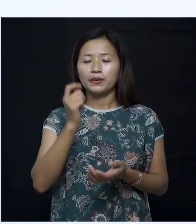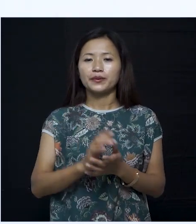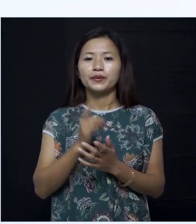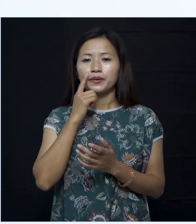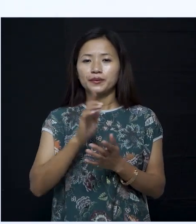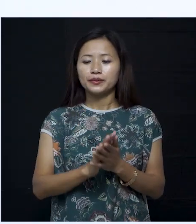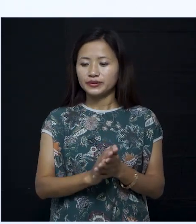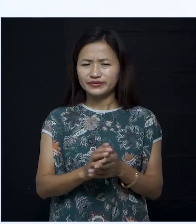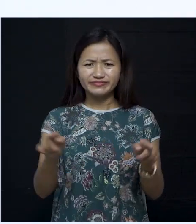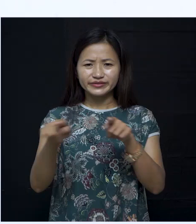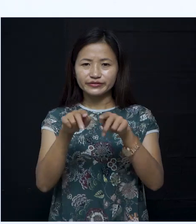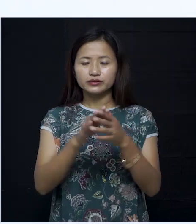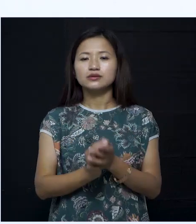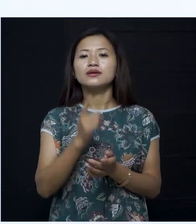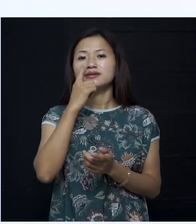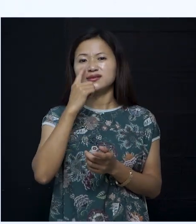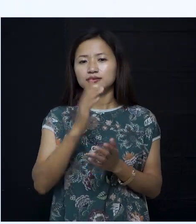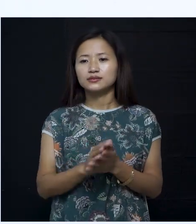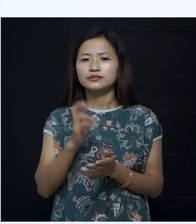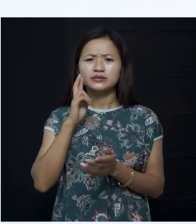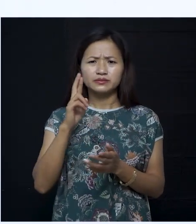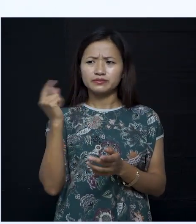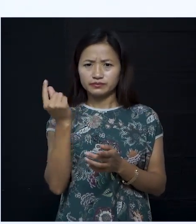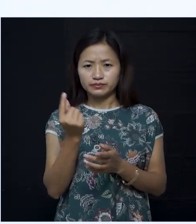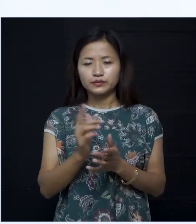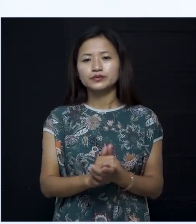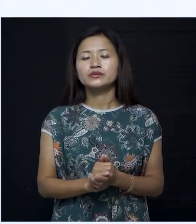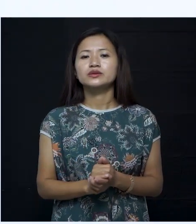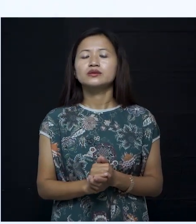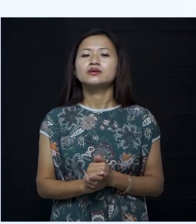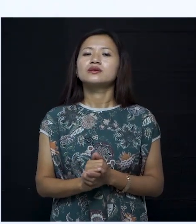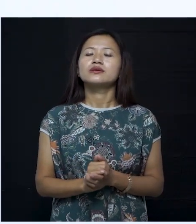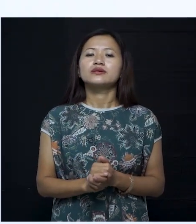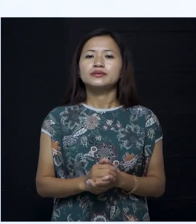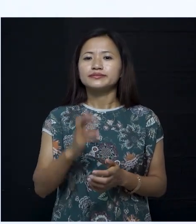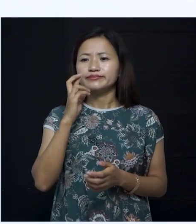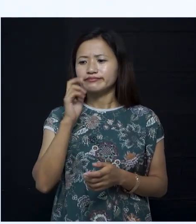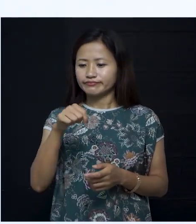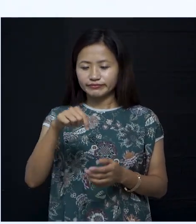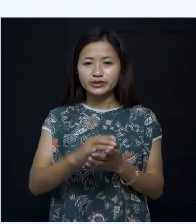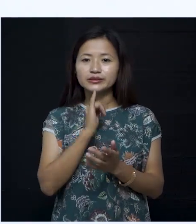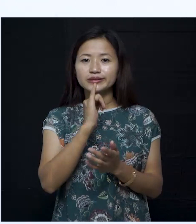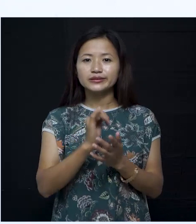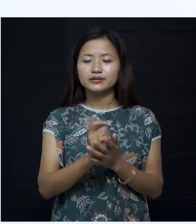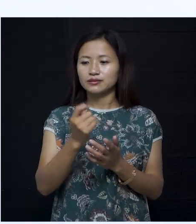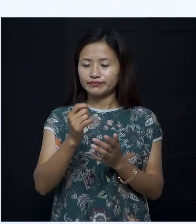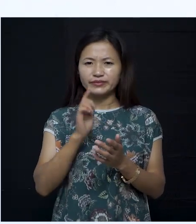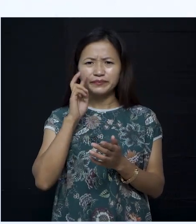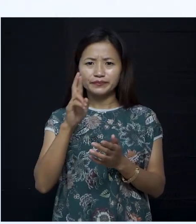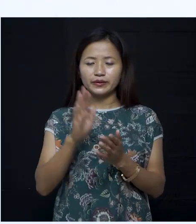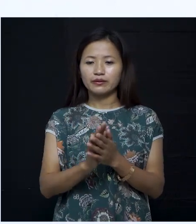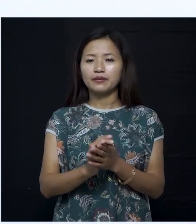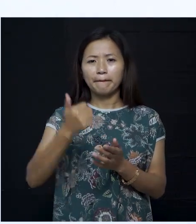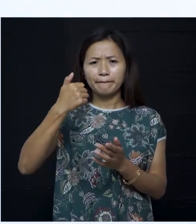want to refer to a girl, it's simple, you use the word her, right? This is her book, or this is my